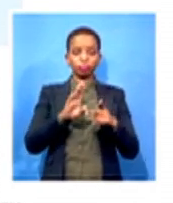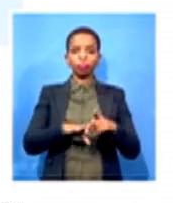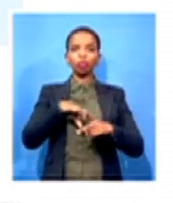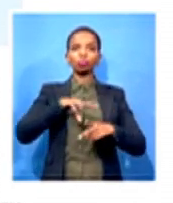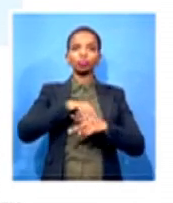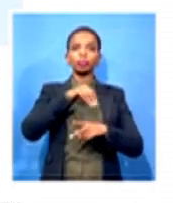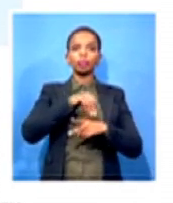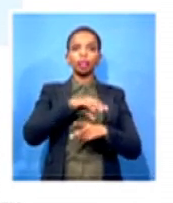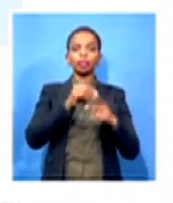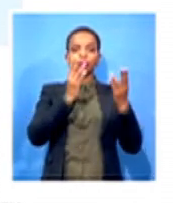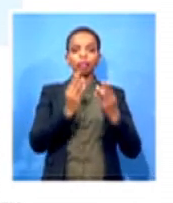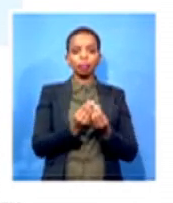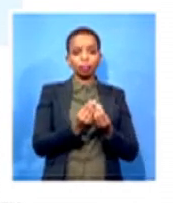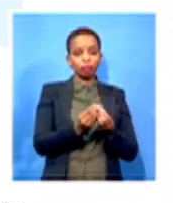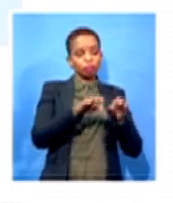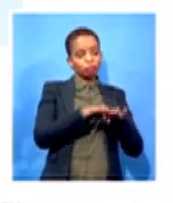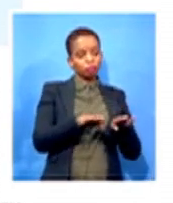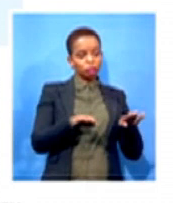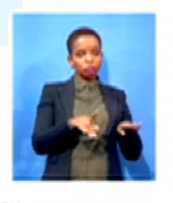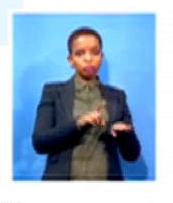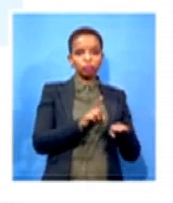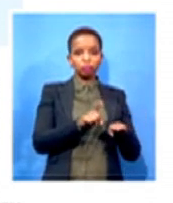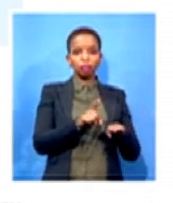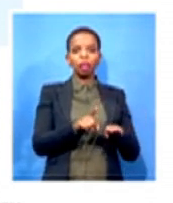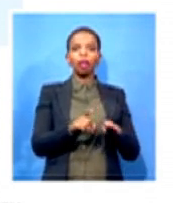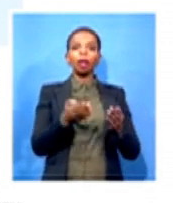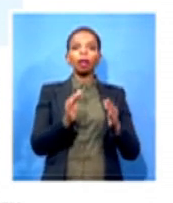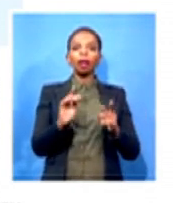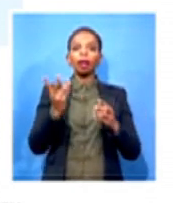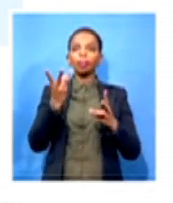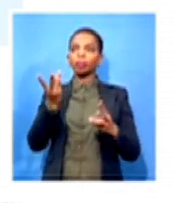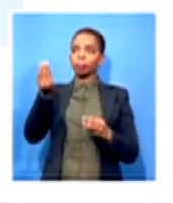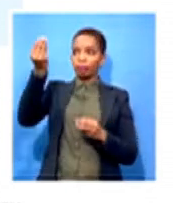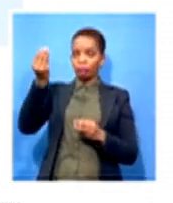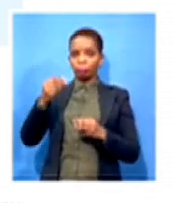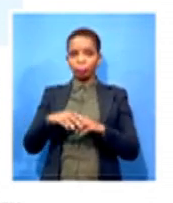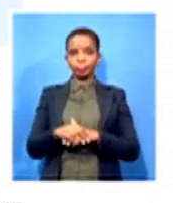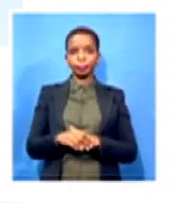looking at Spain, looking at children who were less than 1 year,